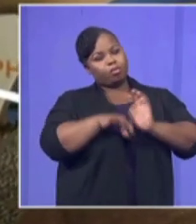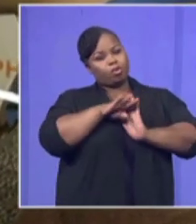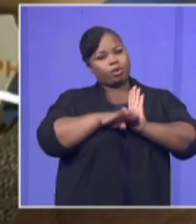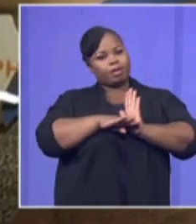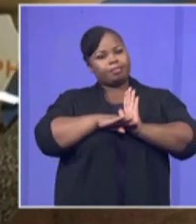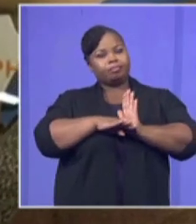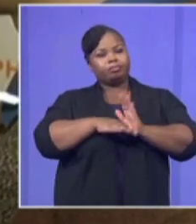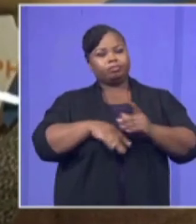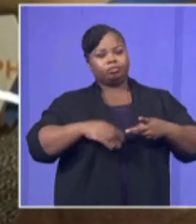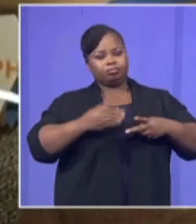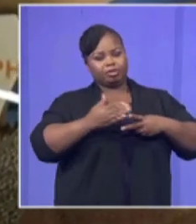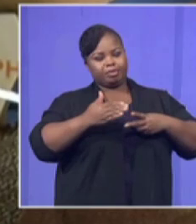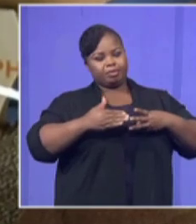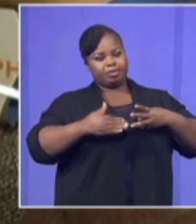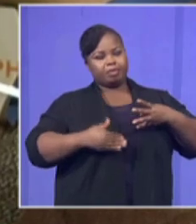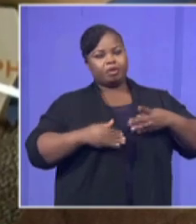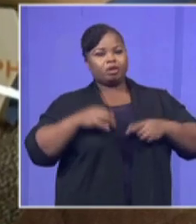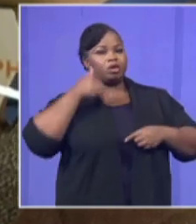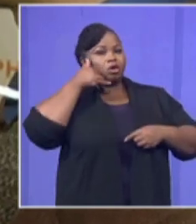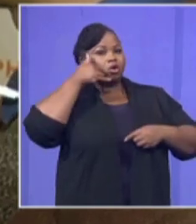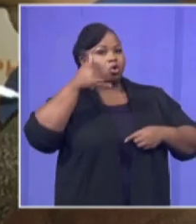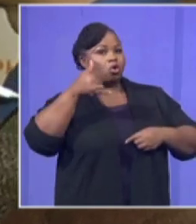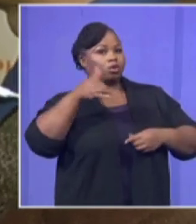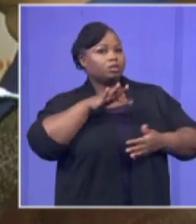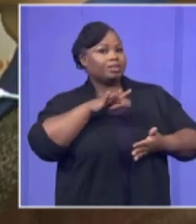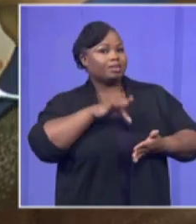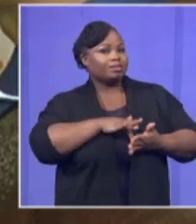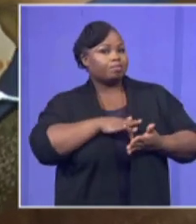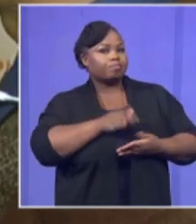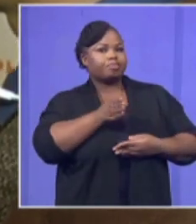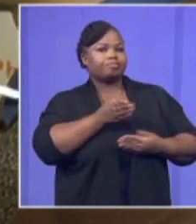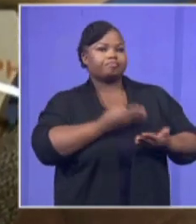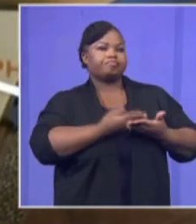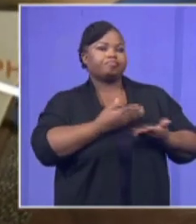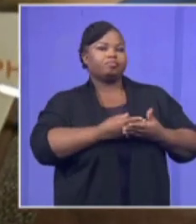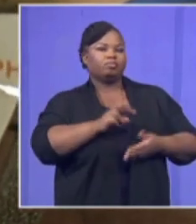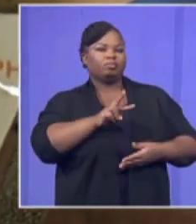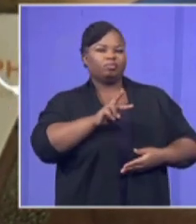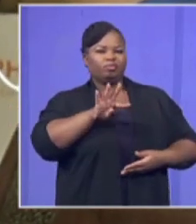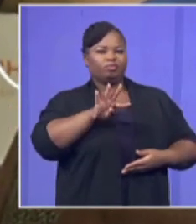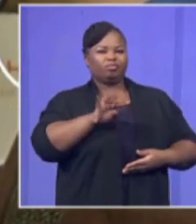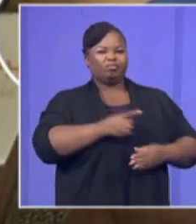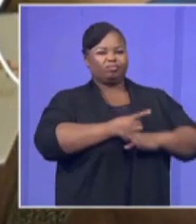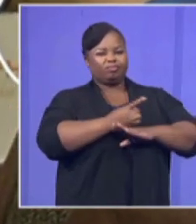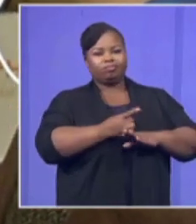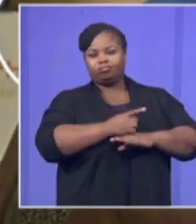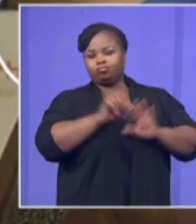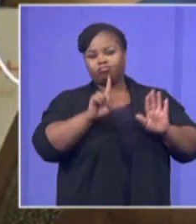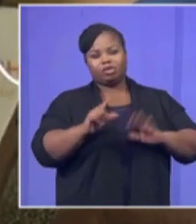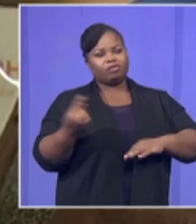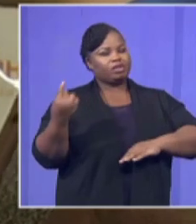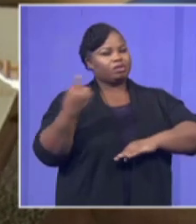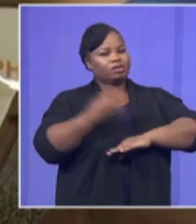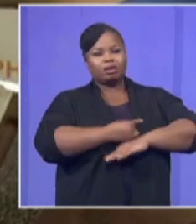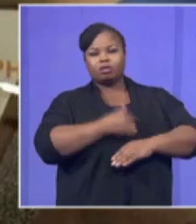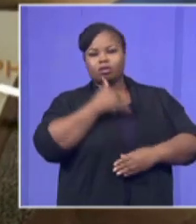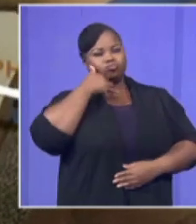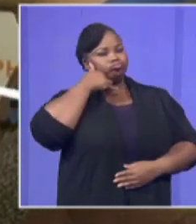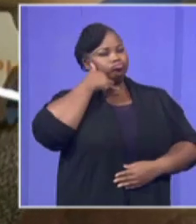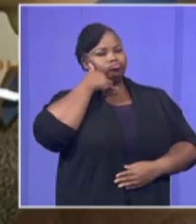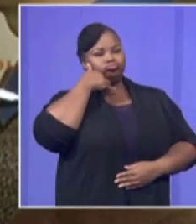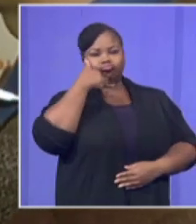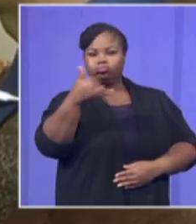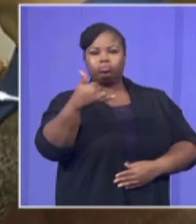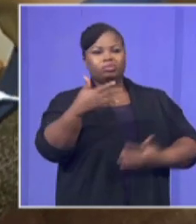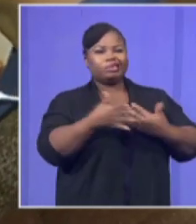is the fact that there is a call center that is available 24 hours, 7 days a week. It's